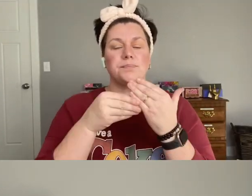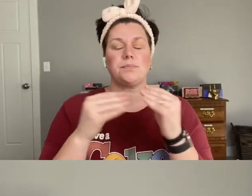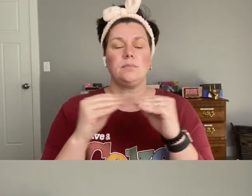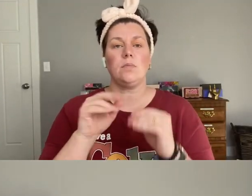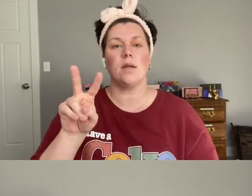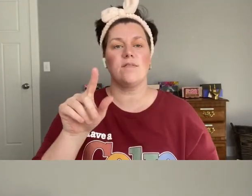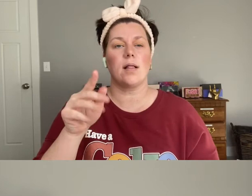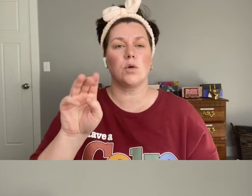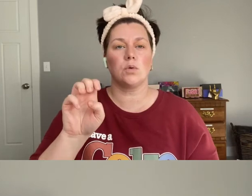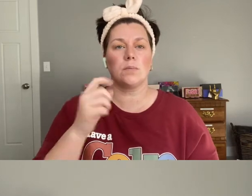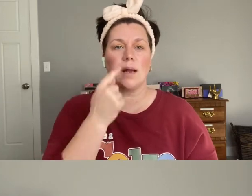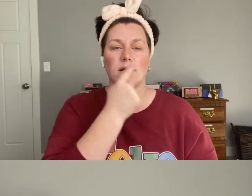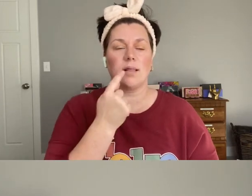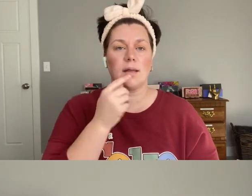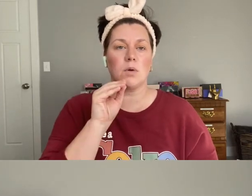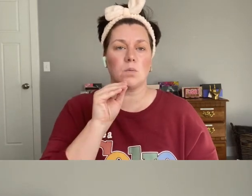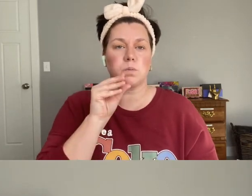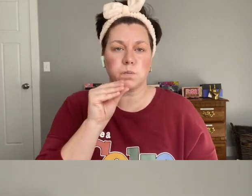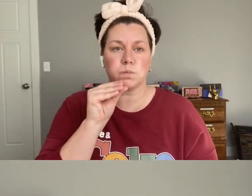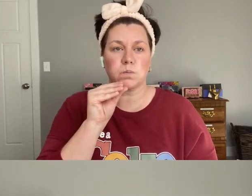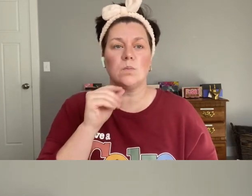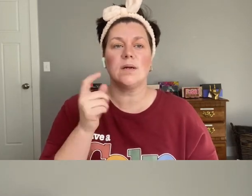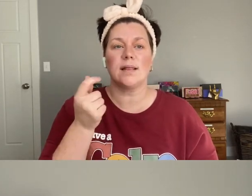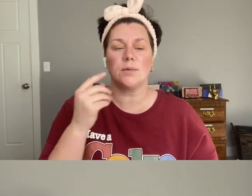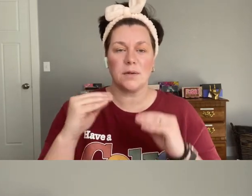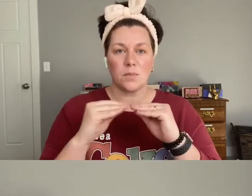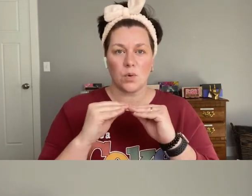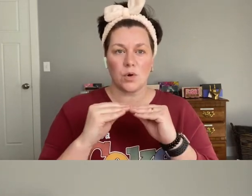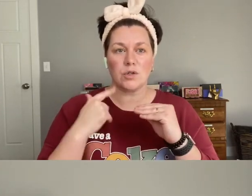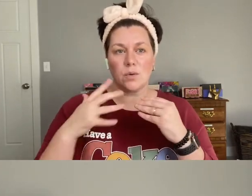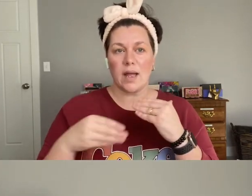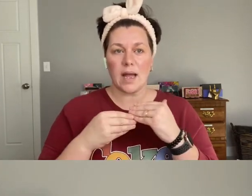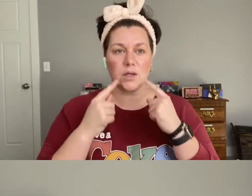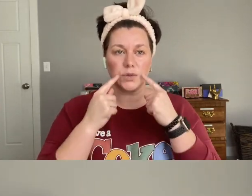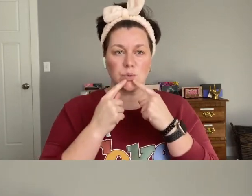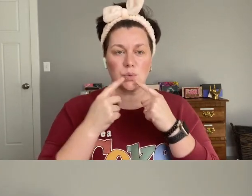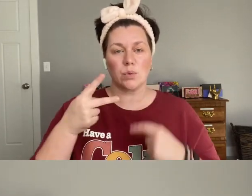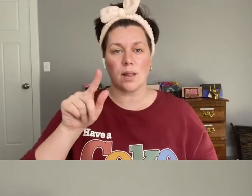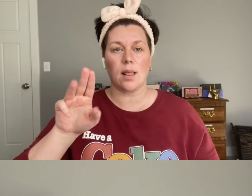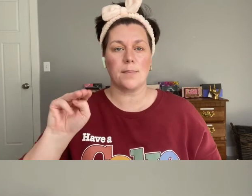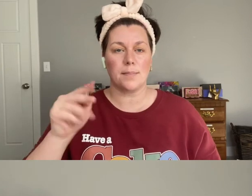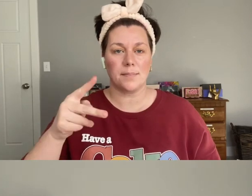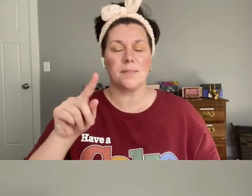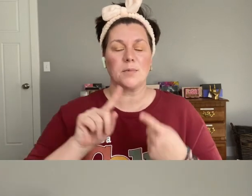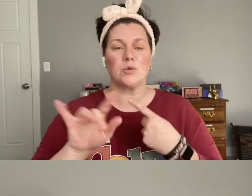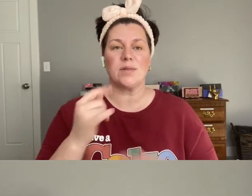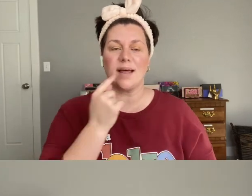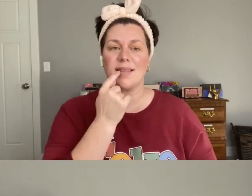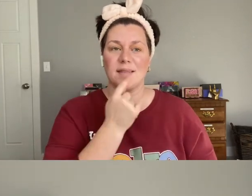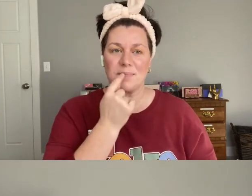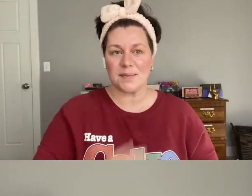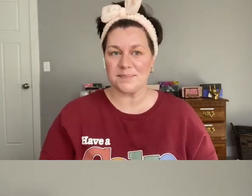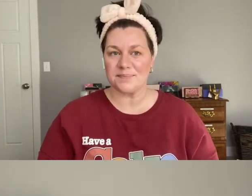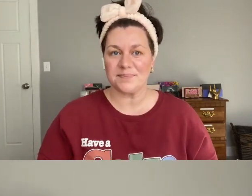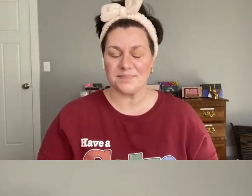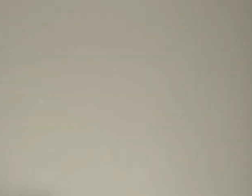to go in under the lip and just add that shadow. It makes the lower lip look a little bit more plump and kind of gives